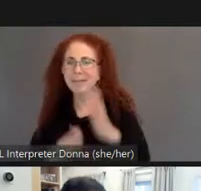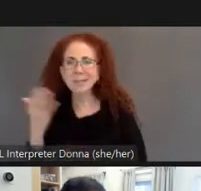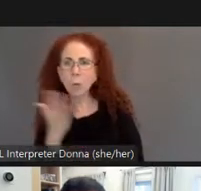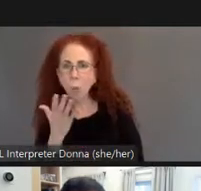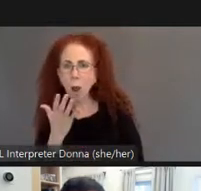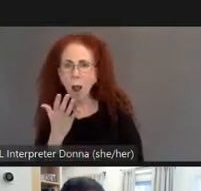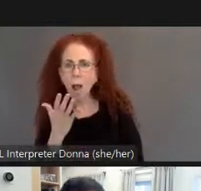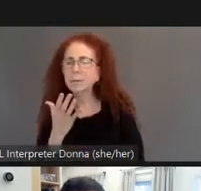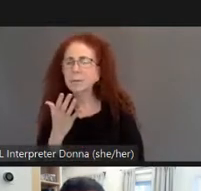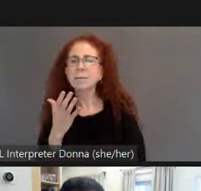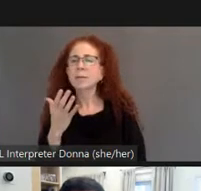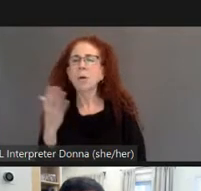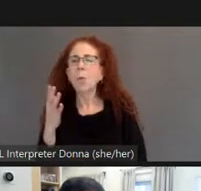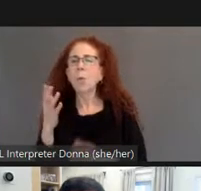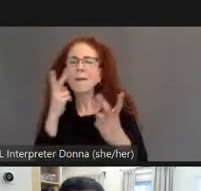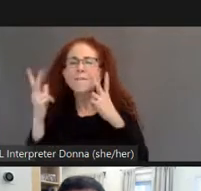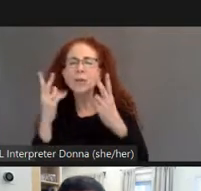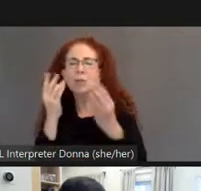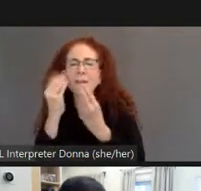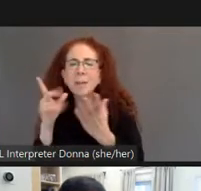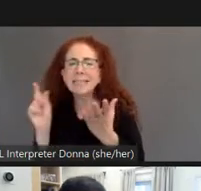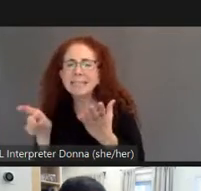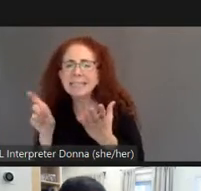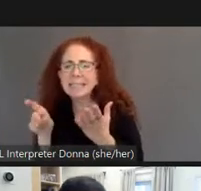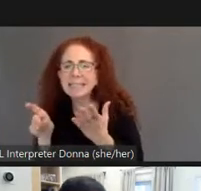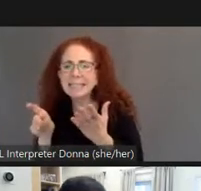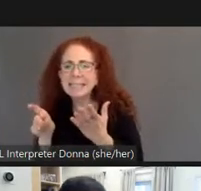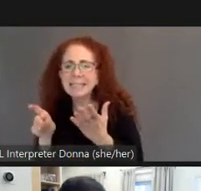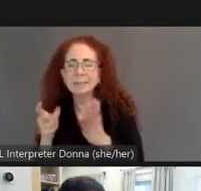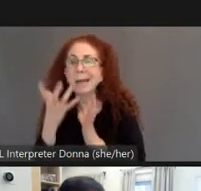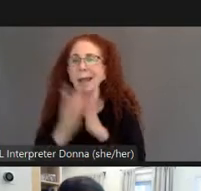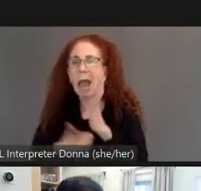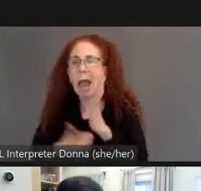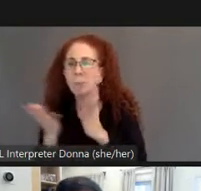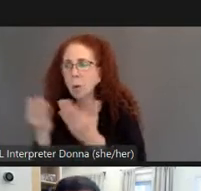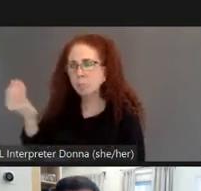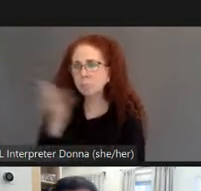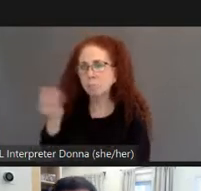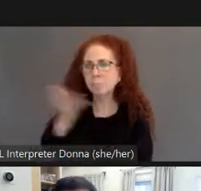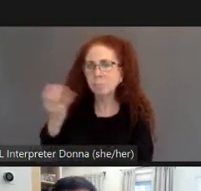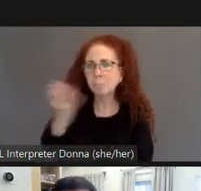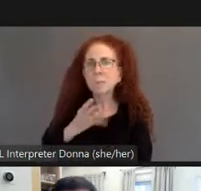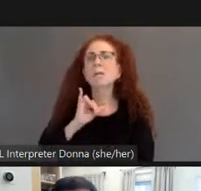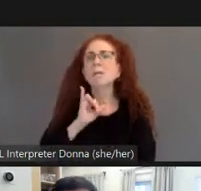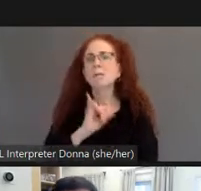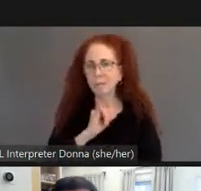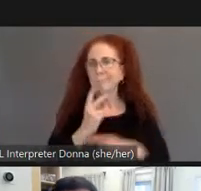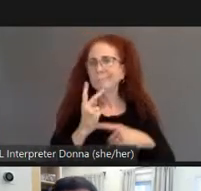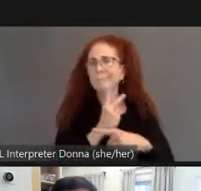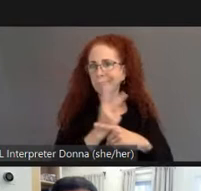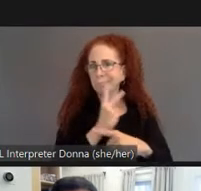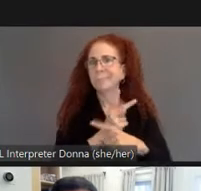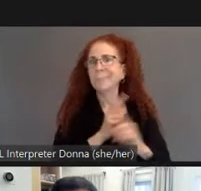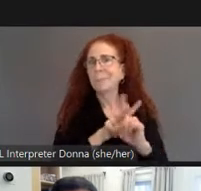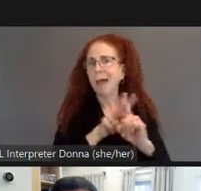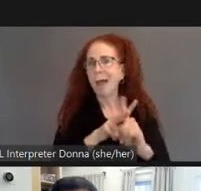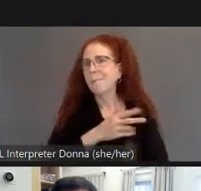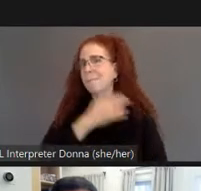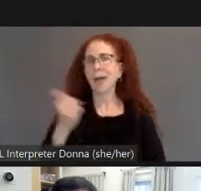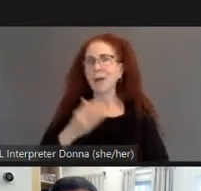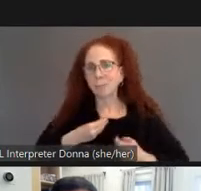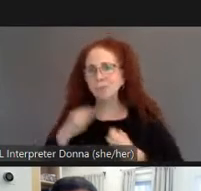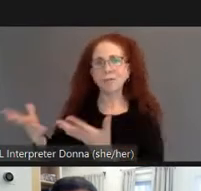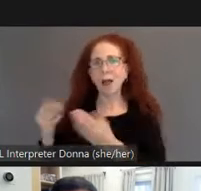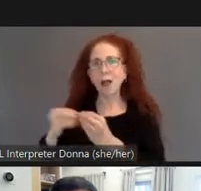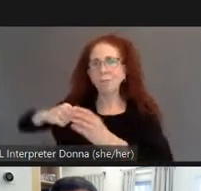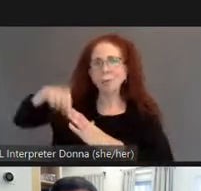visual information is, where there are gaps in that information, and how we can further provide a